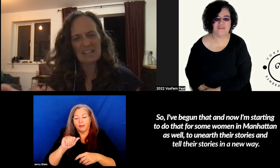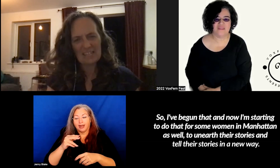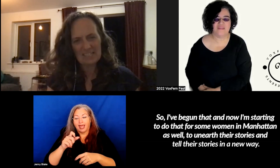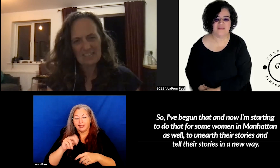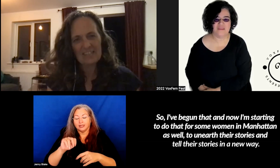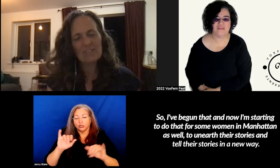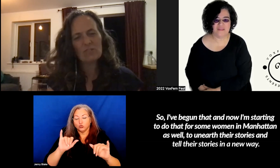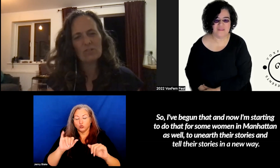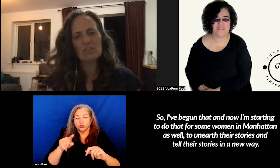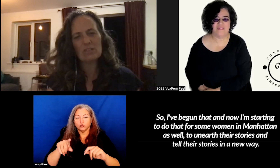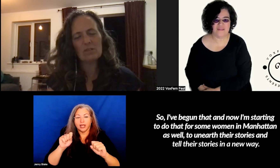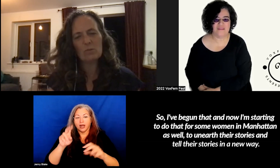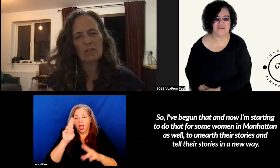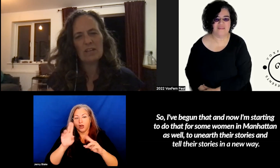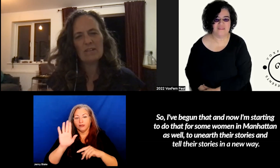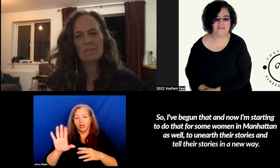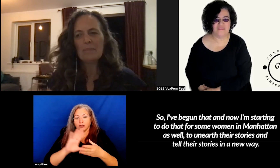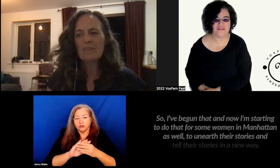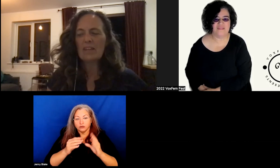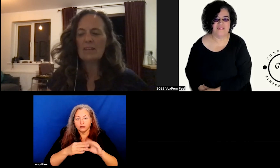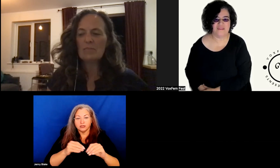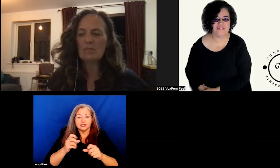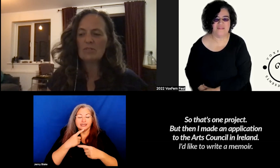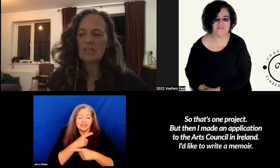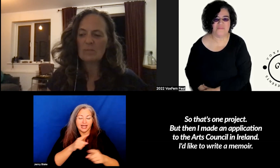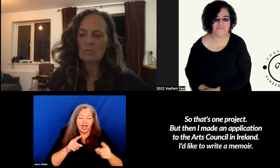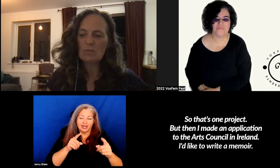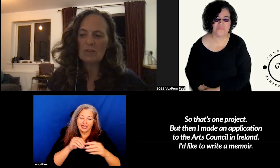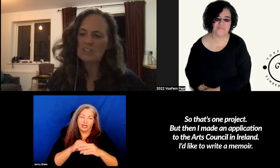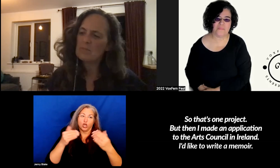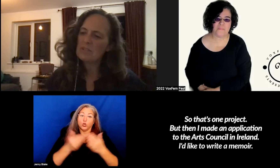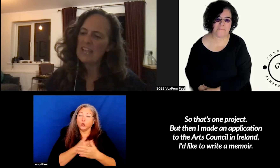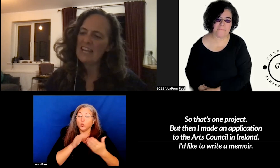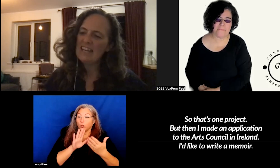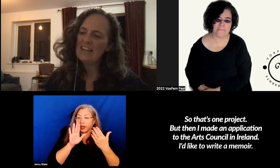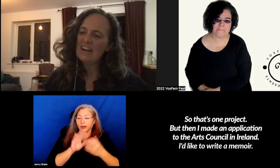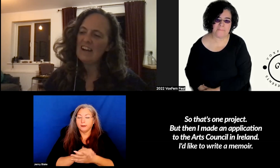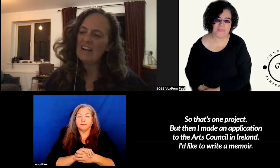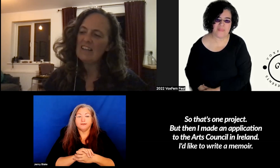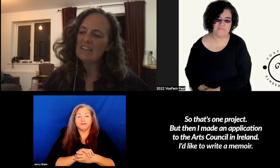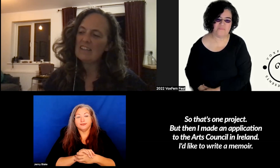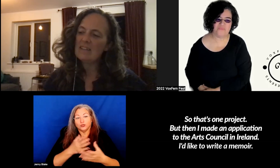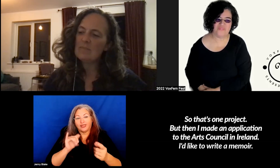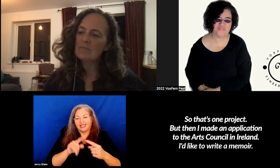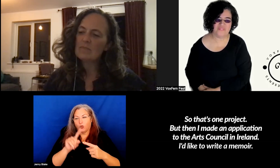stories and tell their stories in a new way. So that's one project. But then